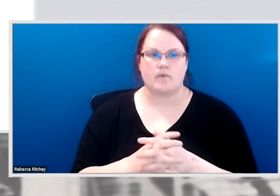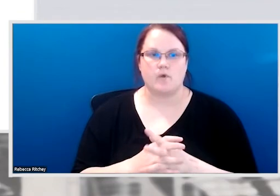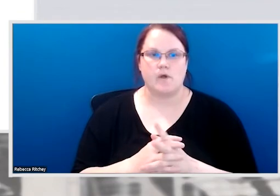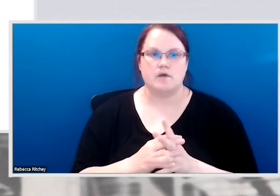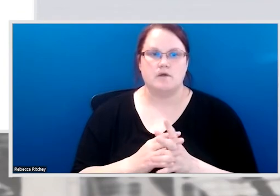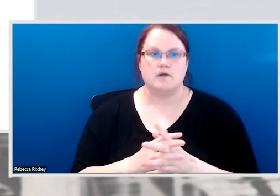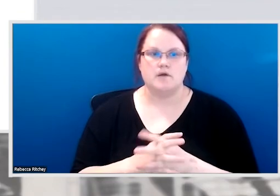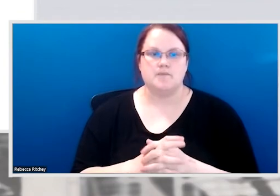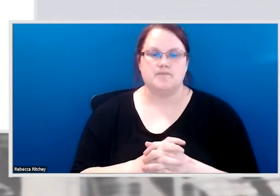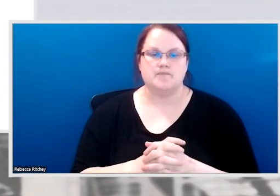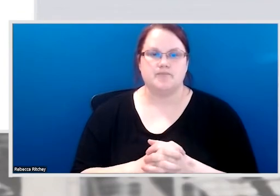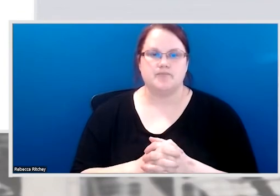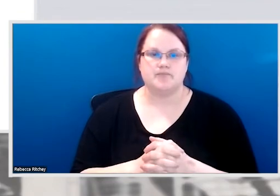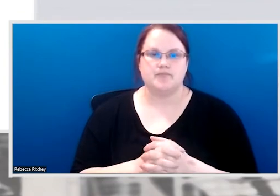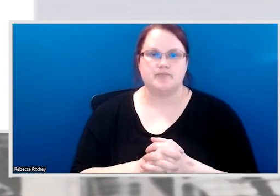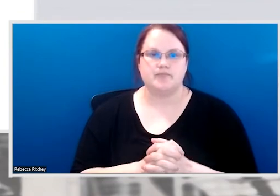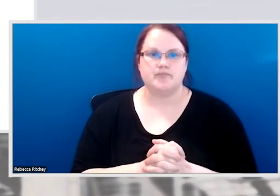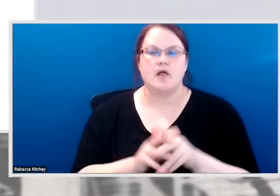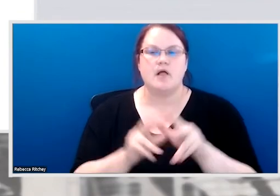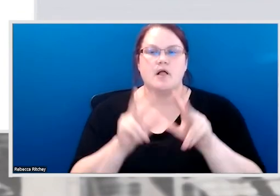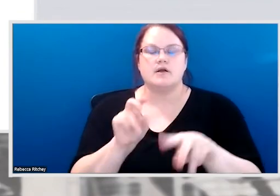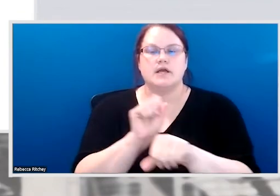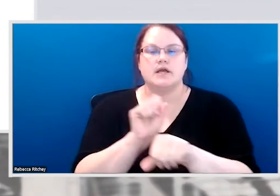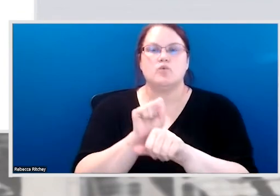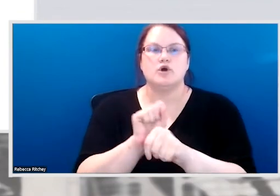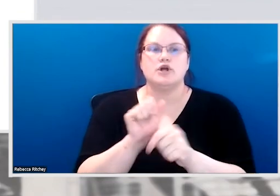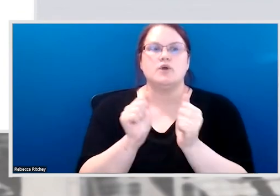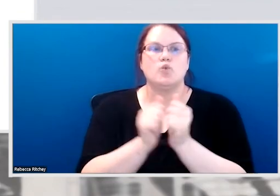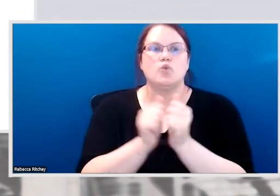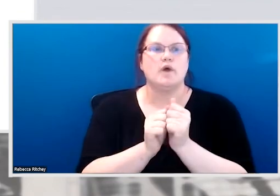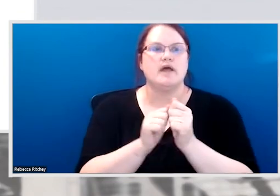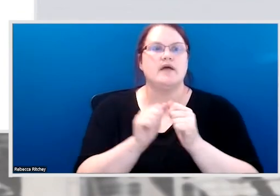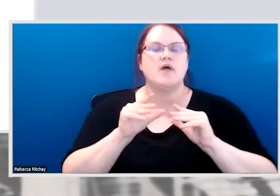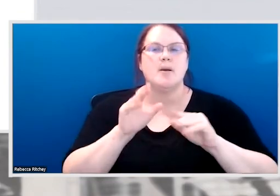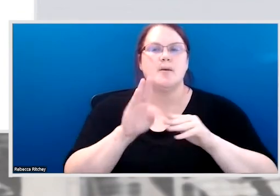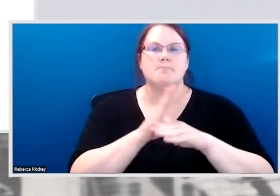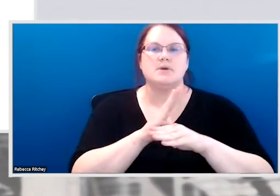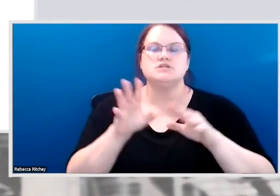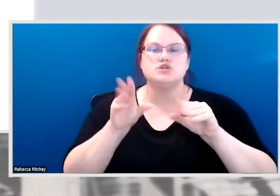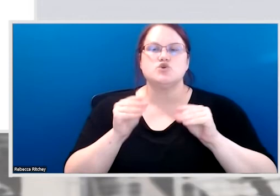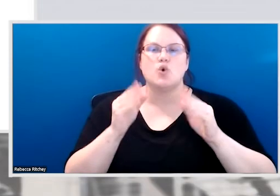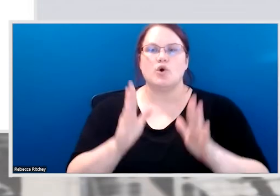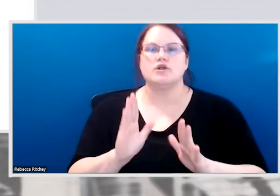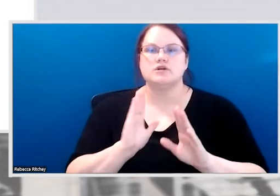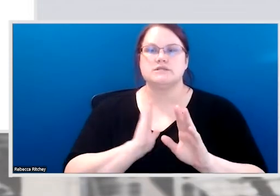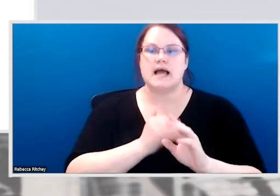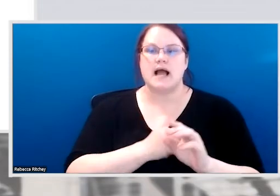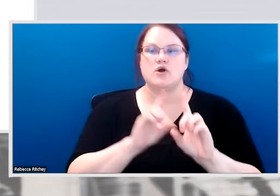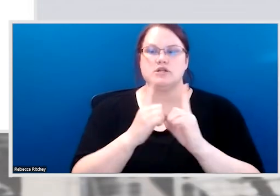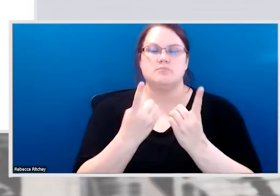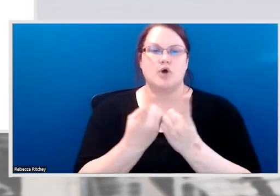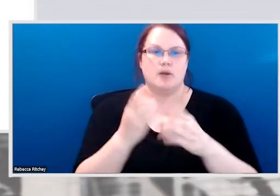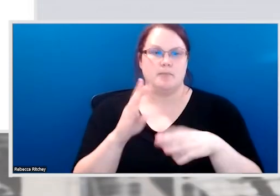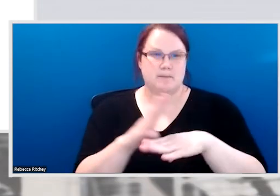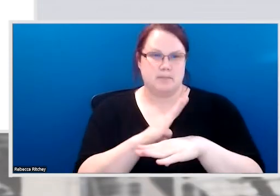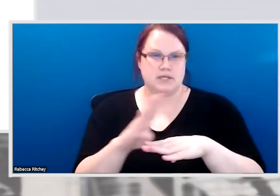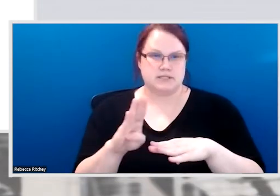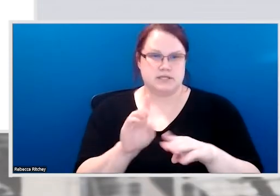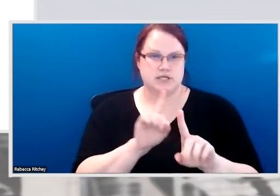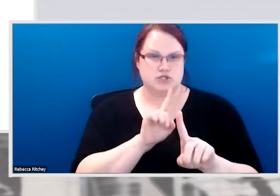So, and in looking at working with our entrepreneurs within our department, which is business solutions, we really look